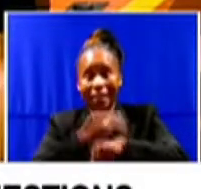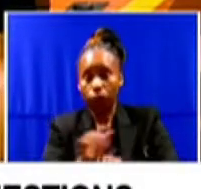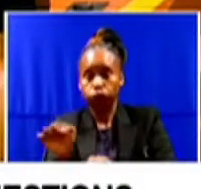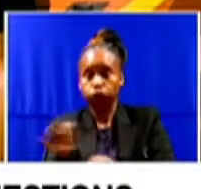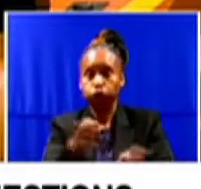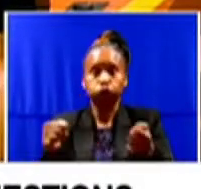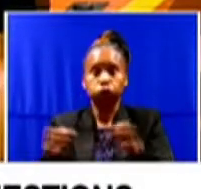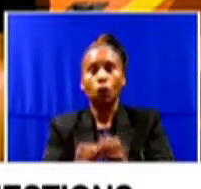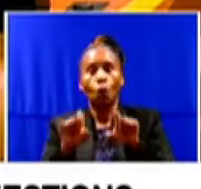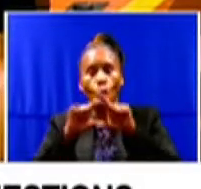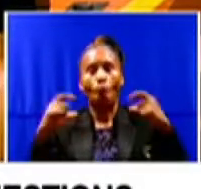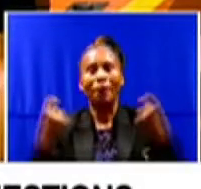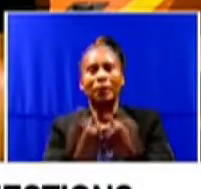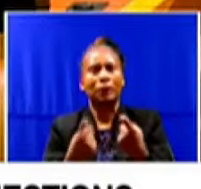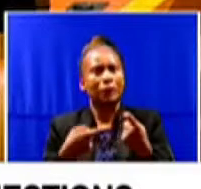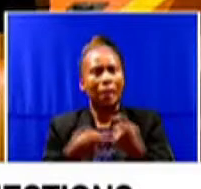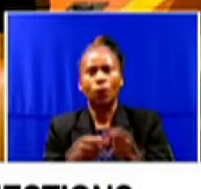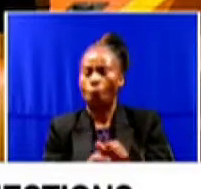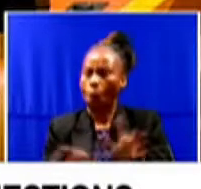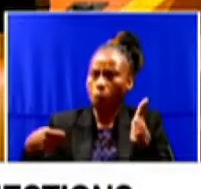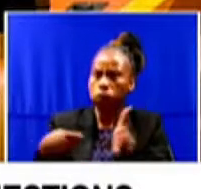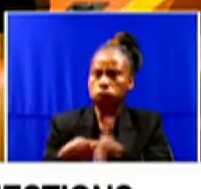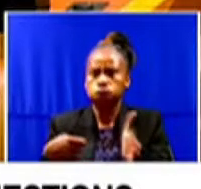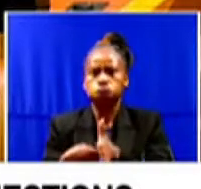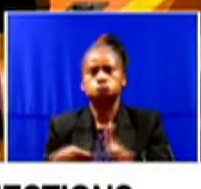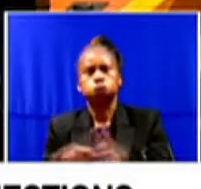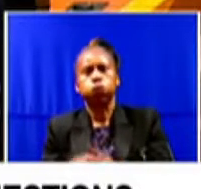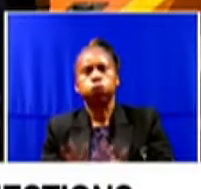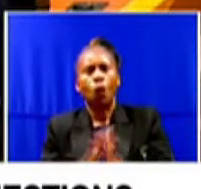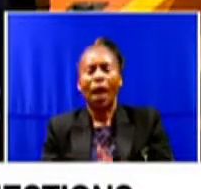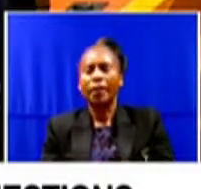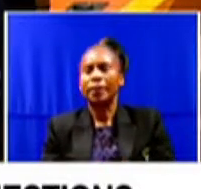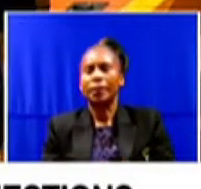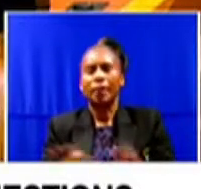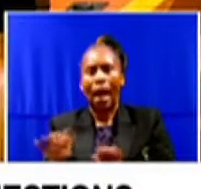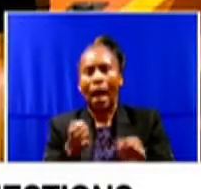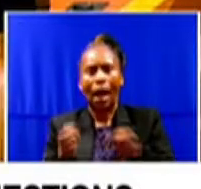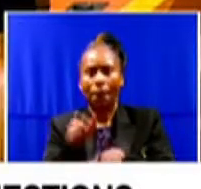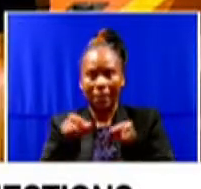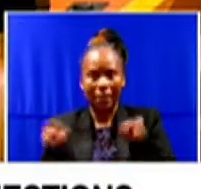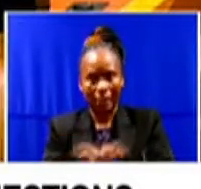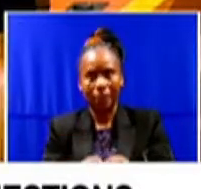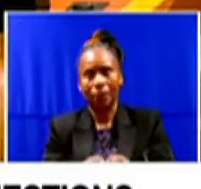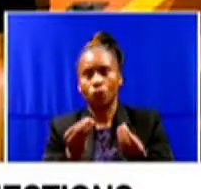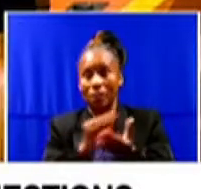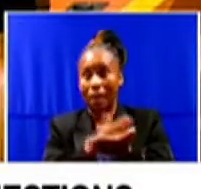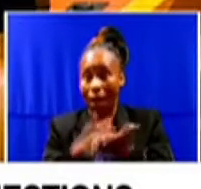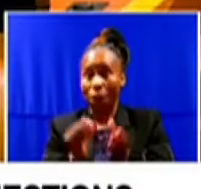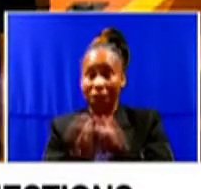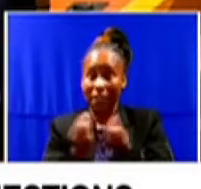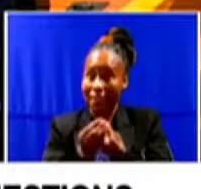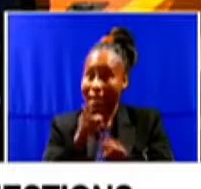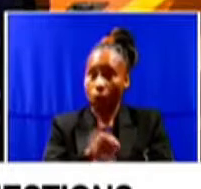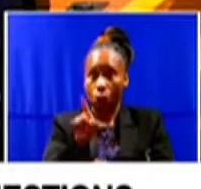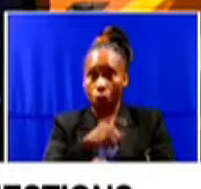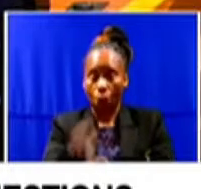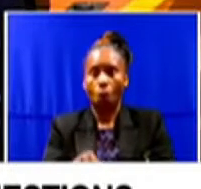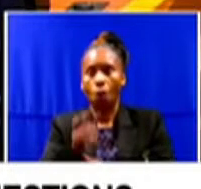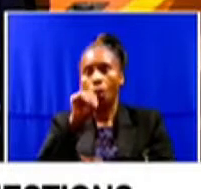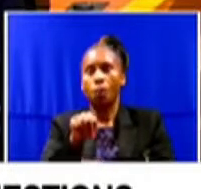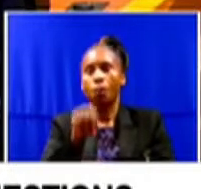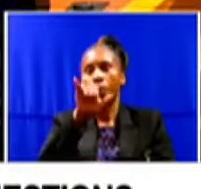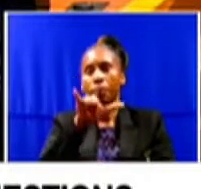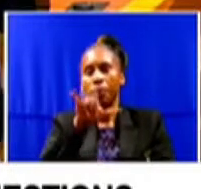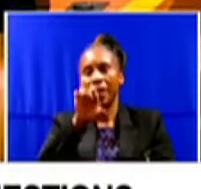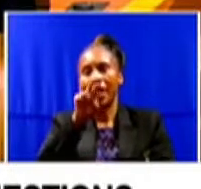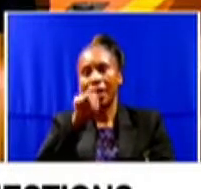In the Zondo testimony, you said that, well, sometimes you got it wrong. Well, that's some understatement. Mieni, Molefe,